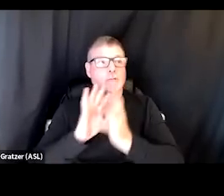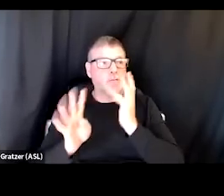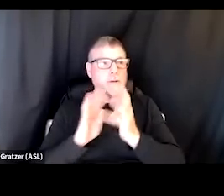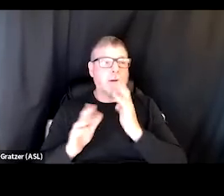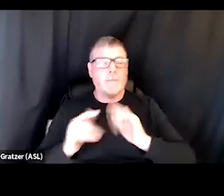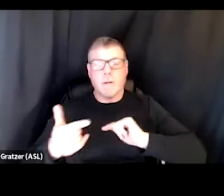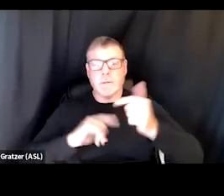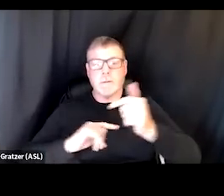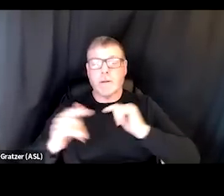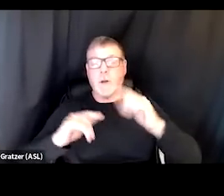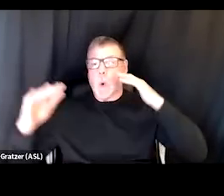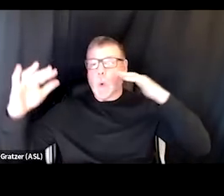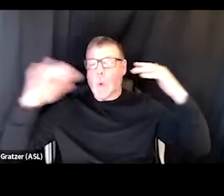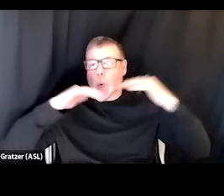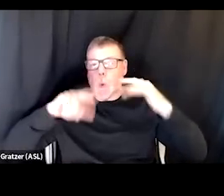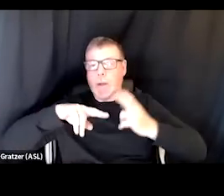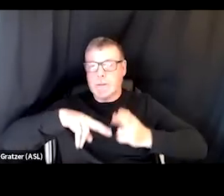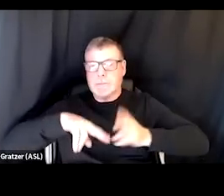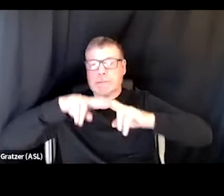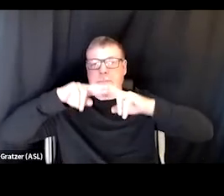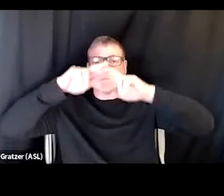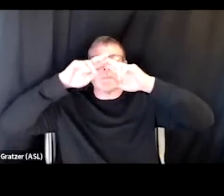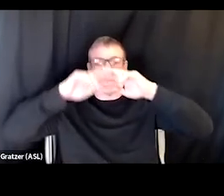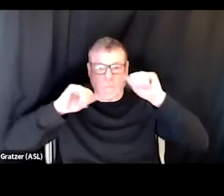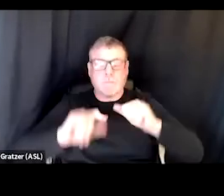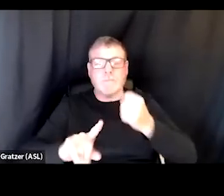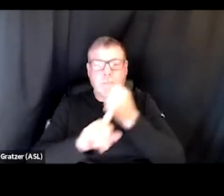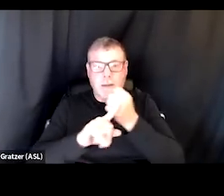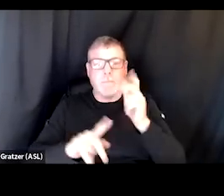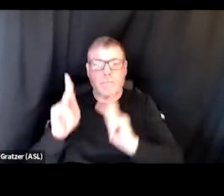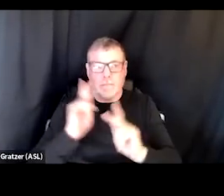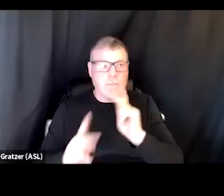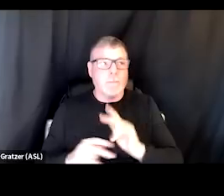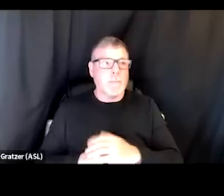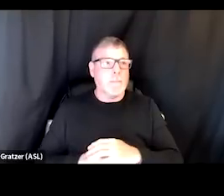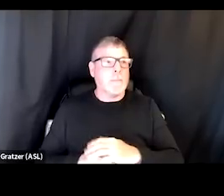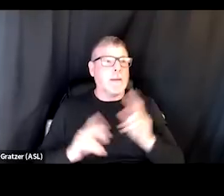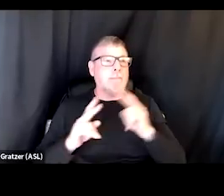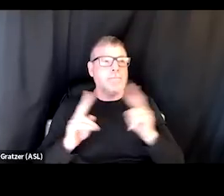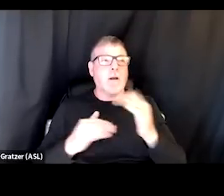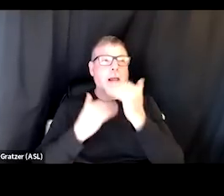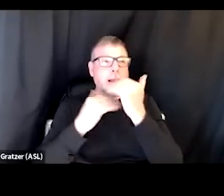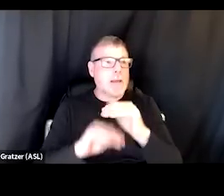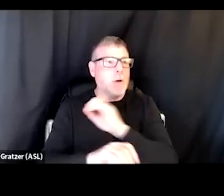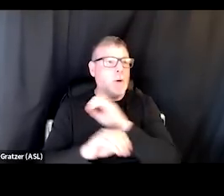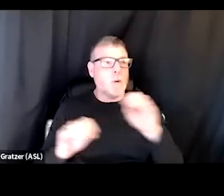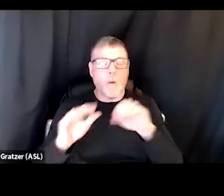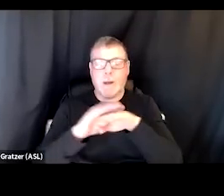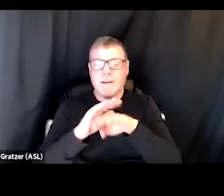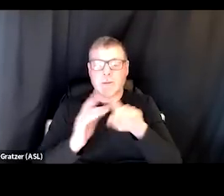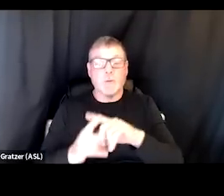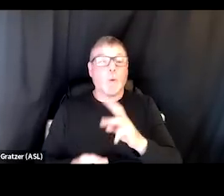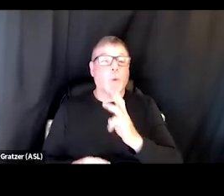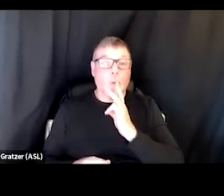coming and going, high noise locations, which can really impact people. There can be very limited or no access to water,